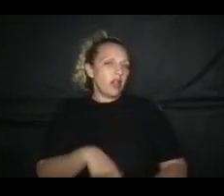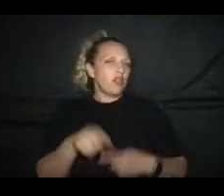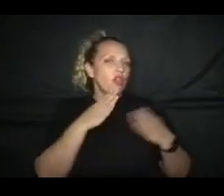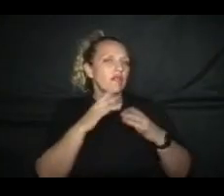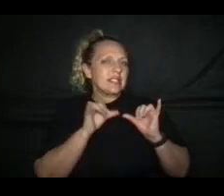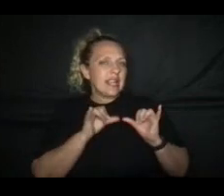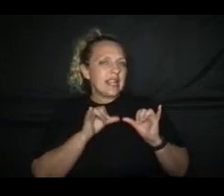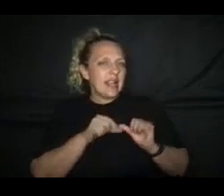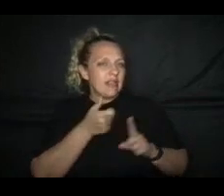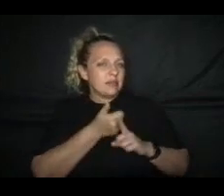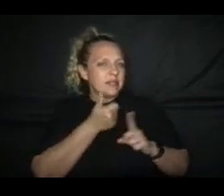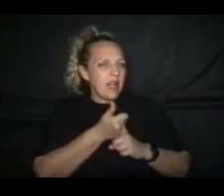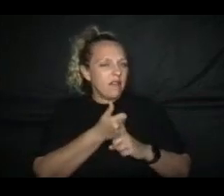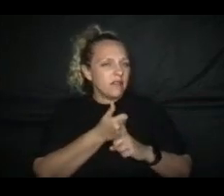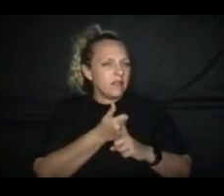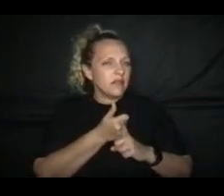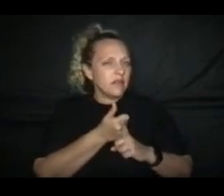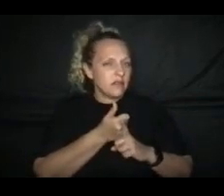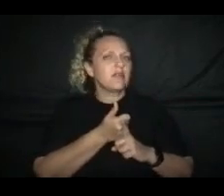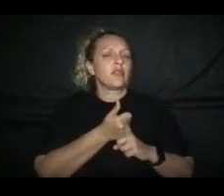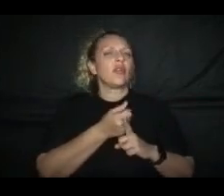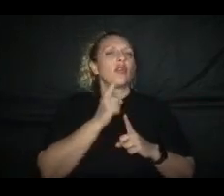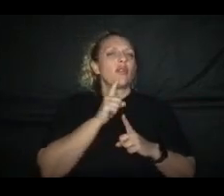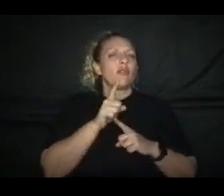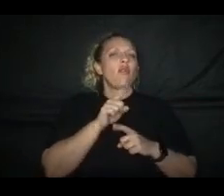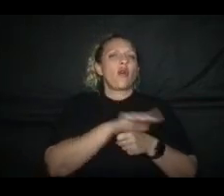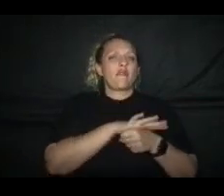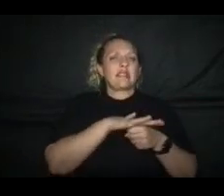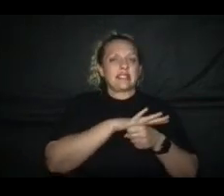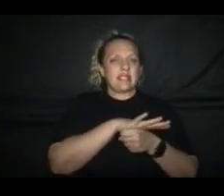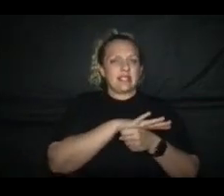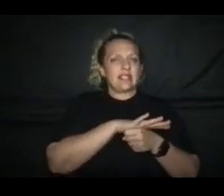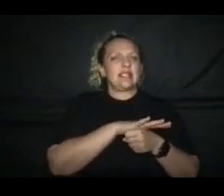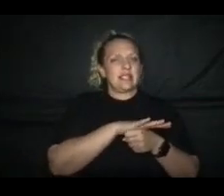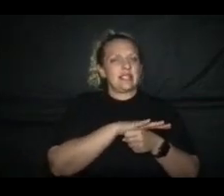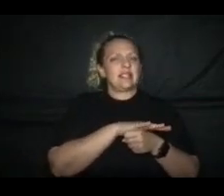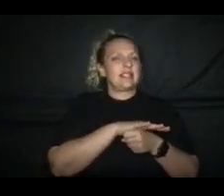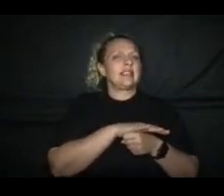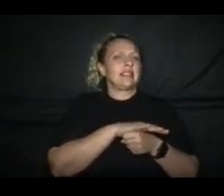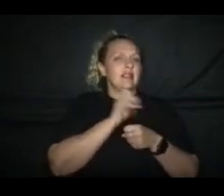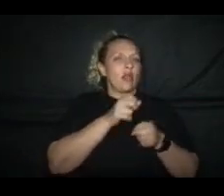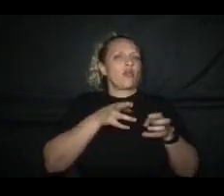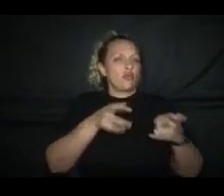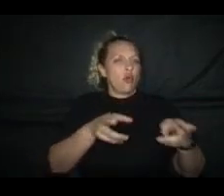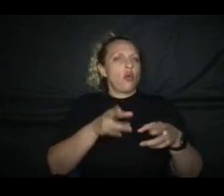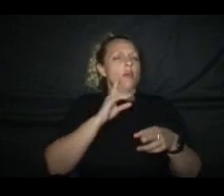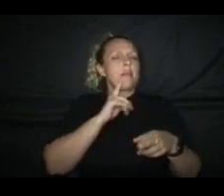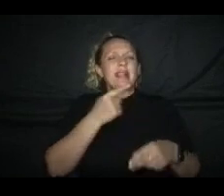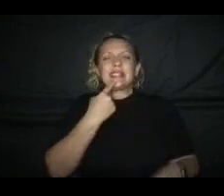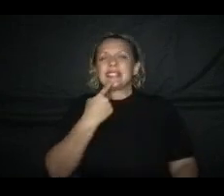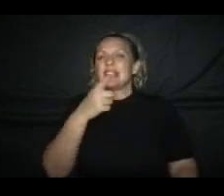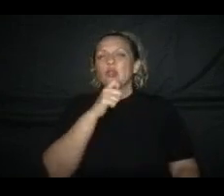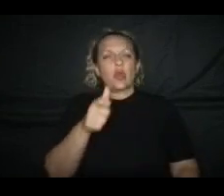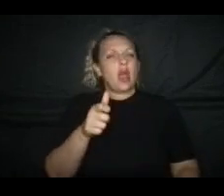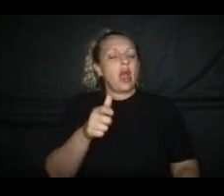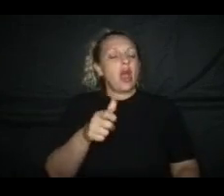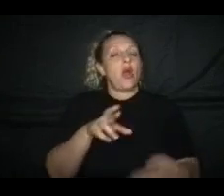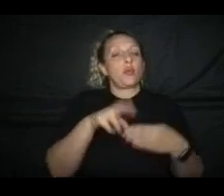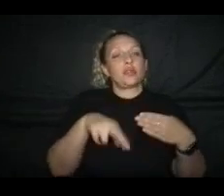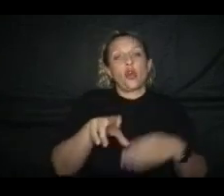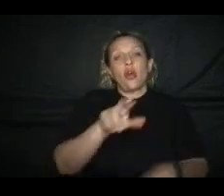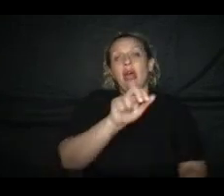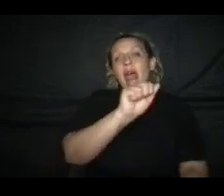themselves provide for facilities on those roadways. But what it says is you're not going to result in an A or B